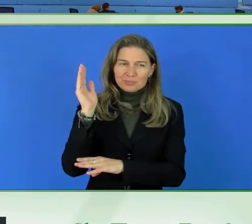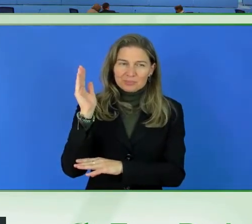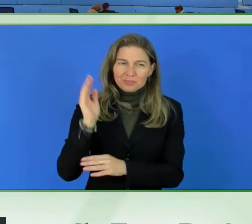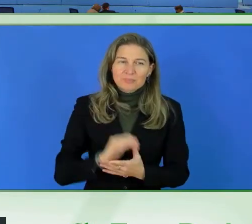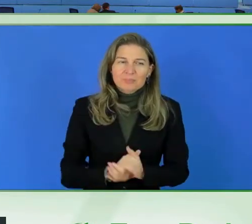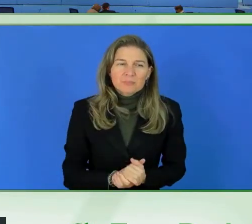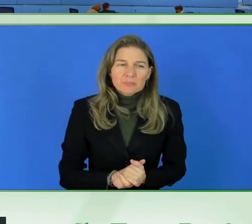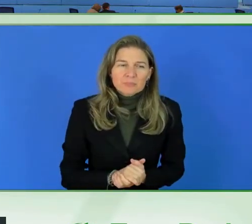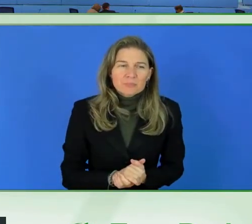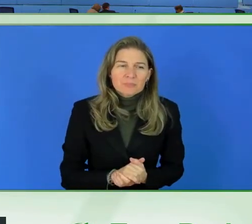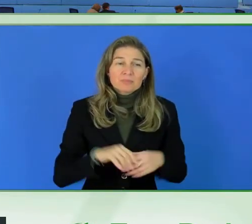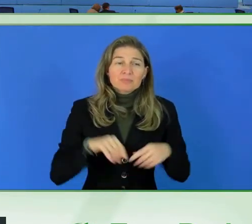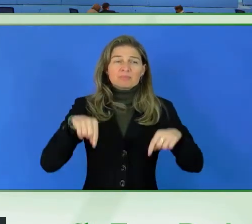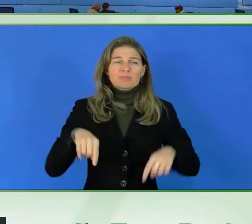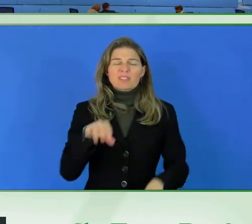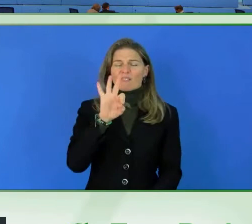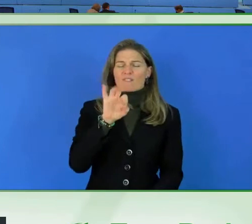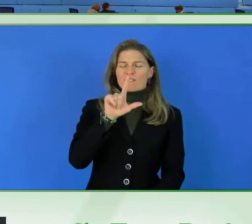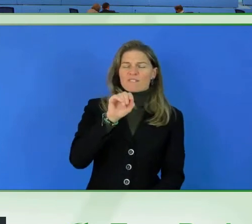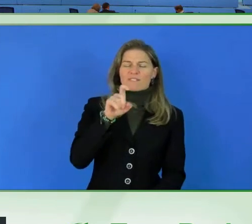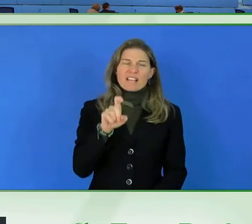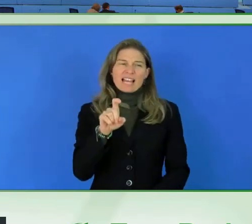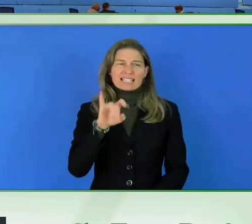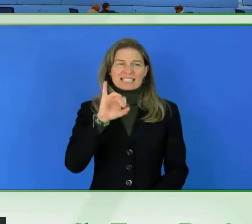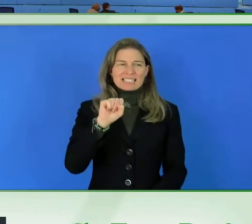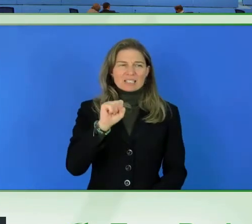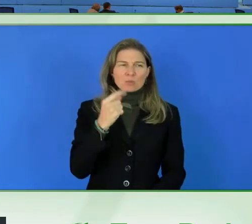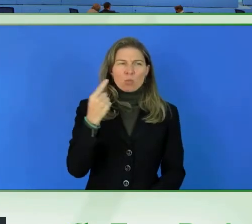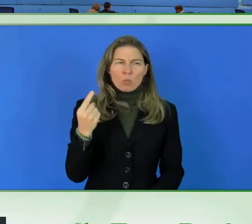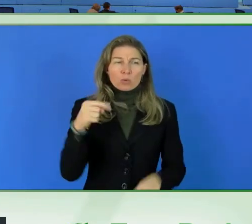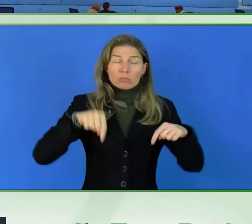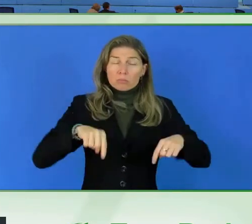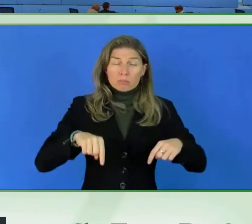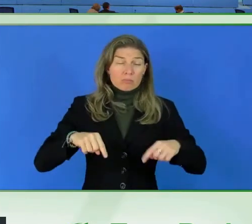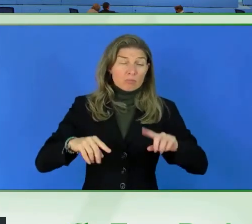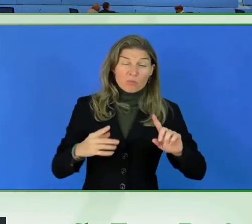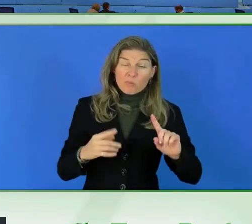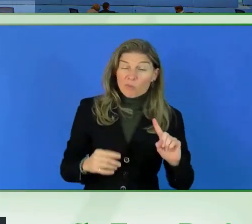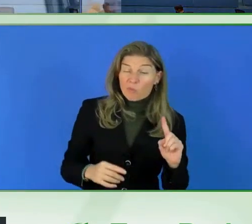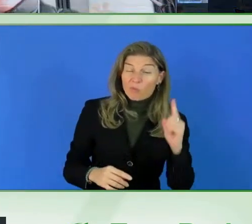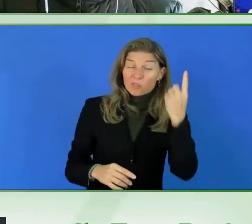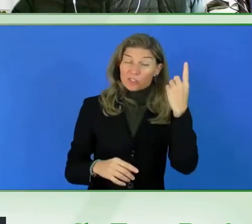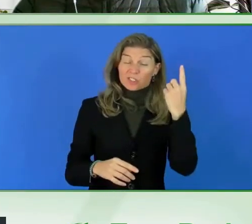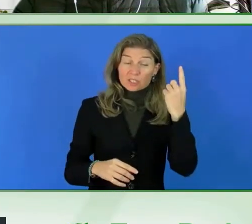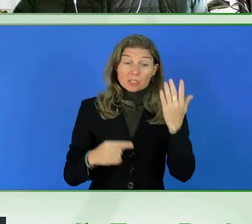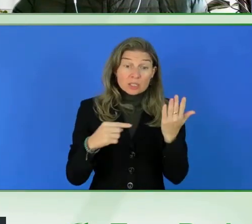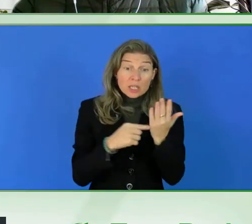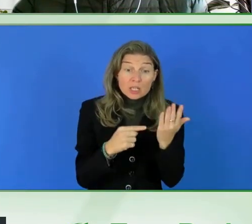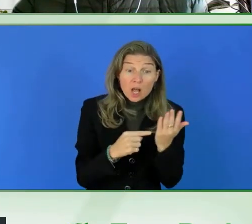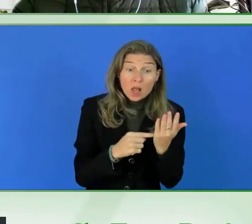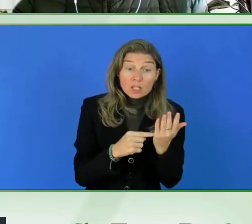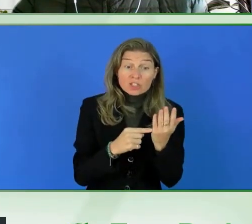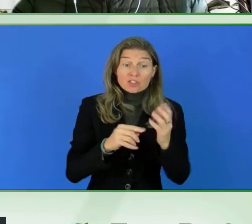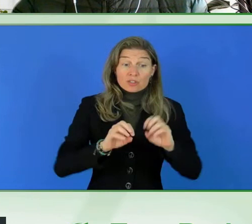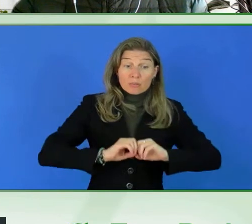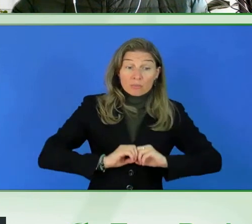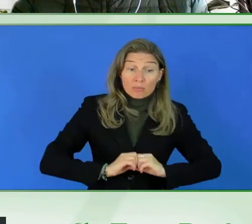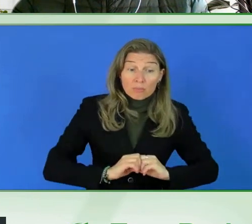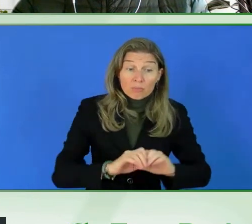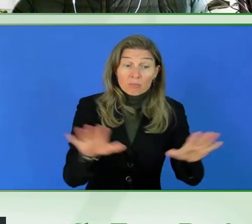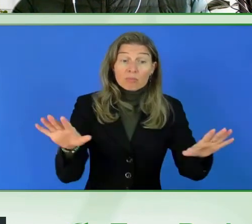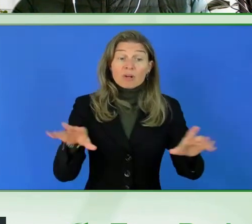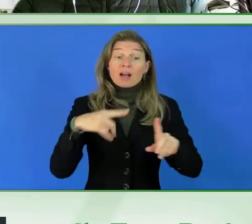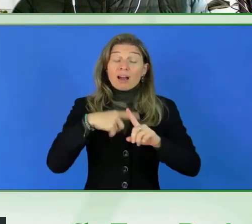company worldwide to deliver technology innovation, supply chain, and manufacturing solutions.